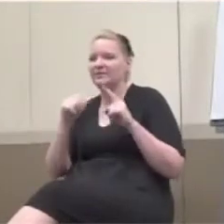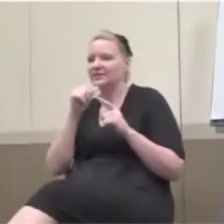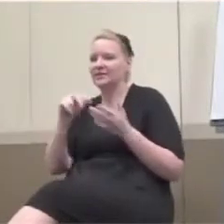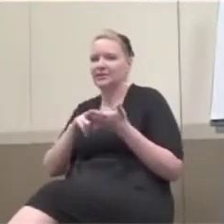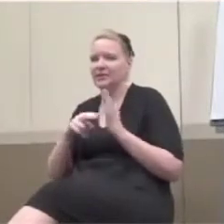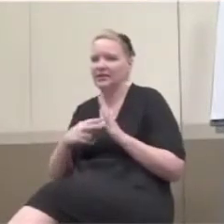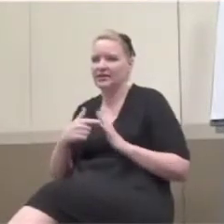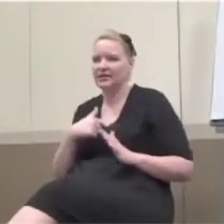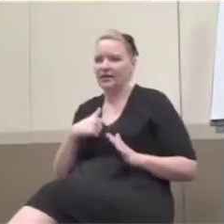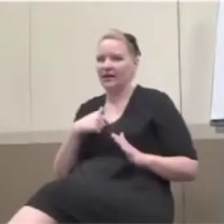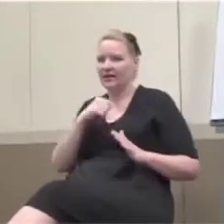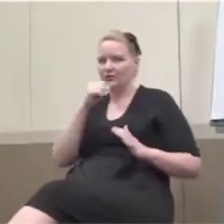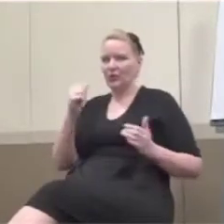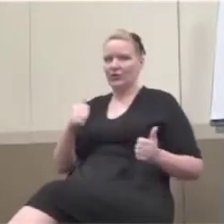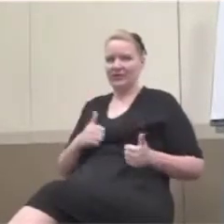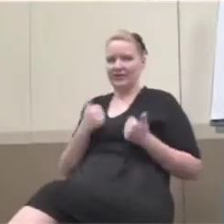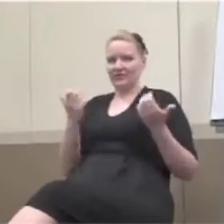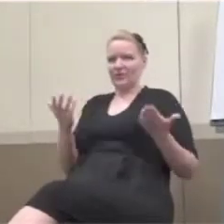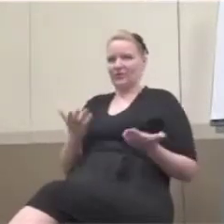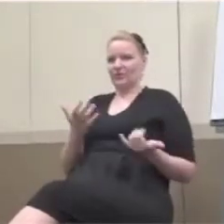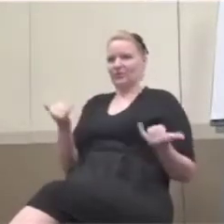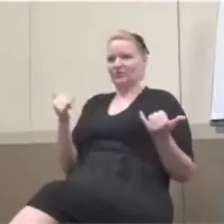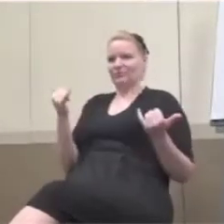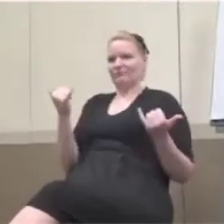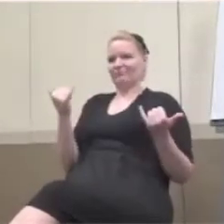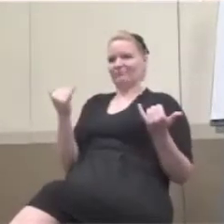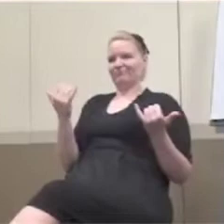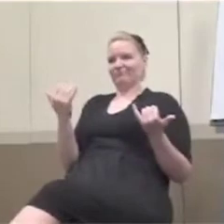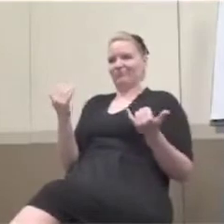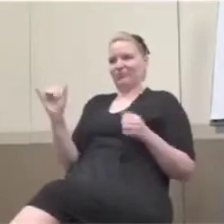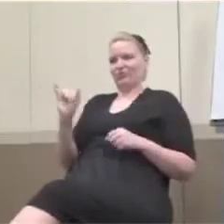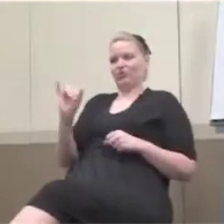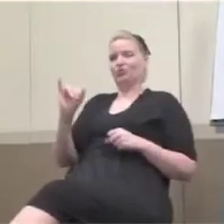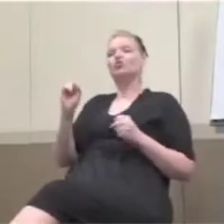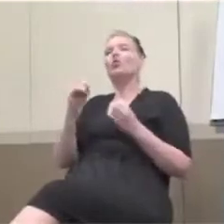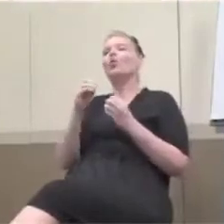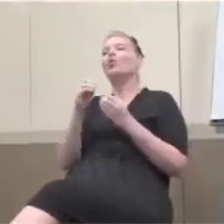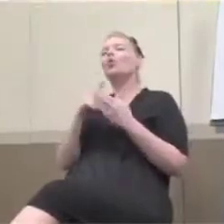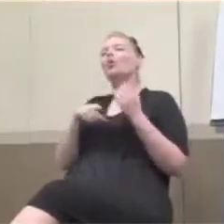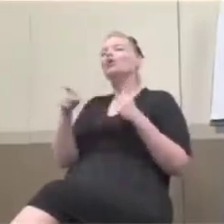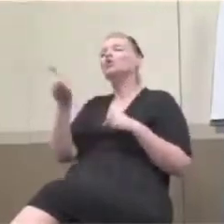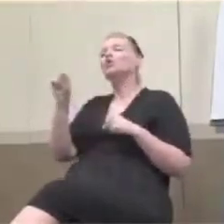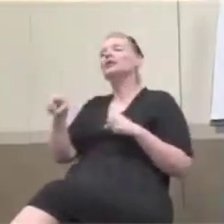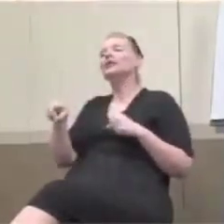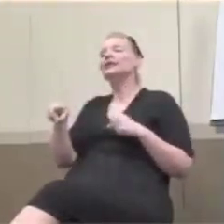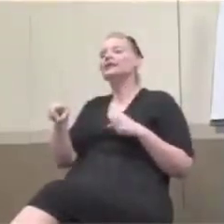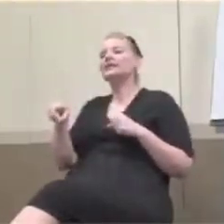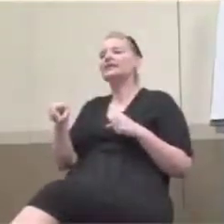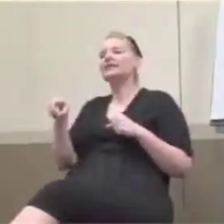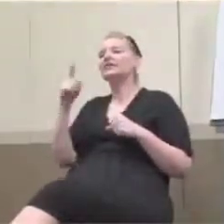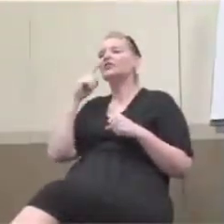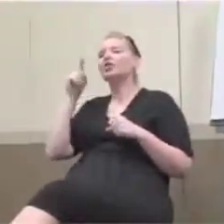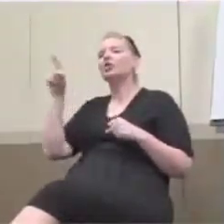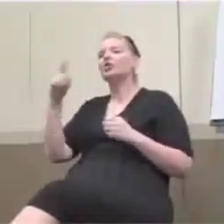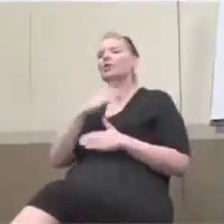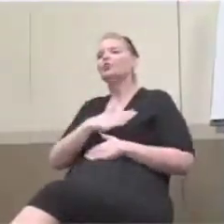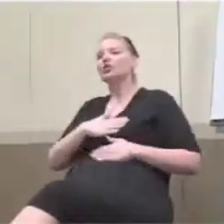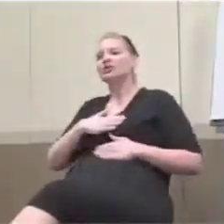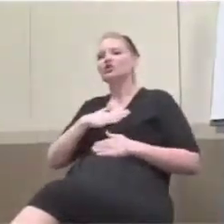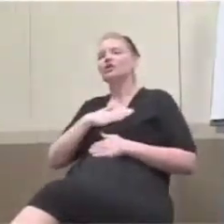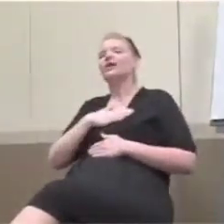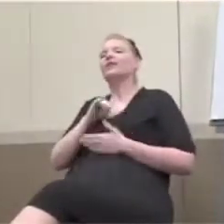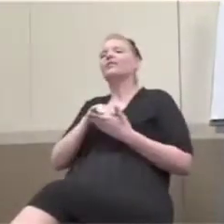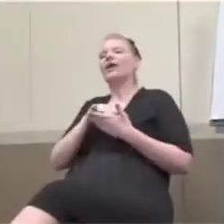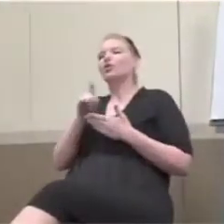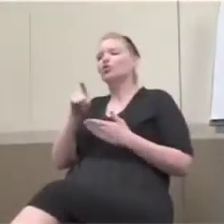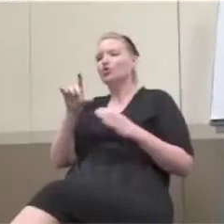that I don't live here too. And right. So what you needed then in that situation was for her to appreciate the fact